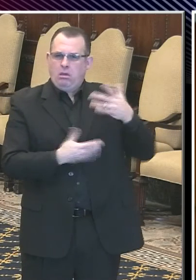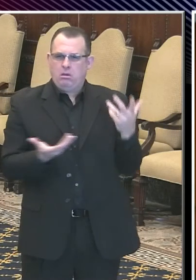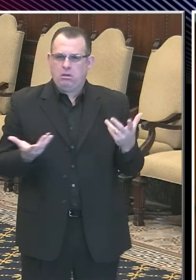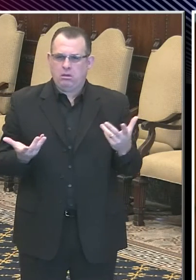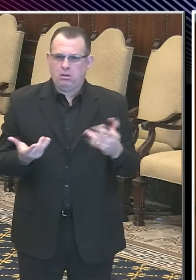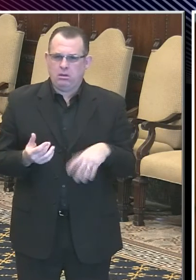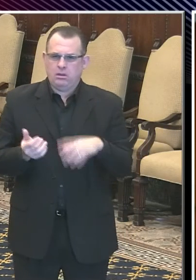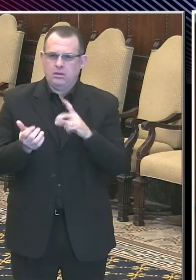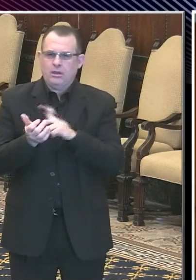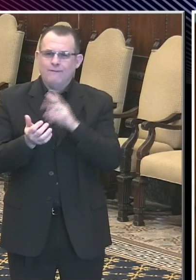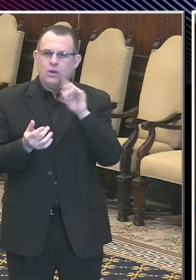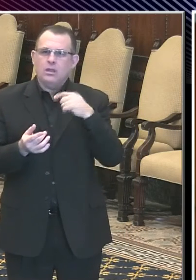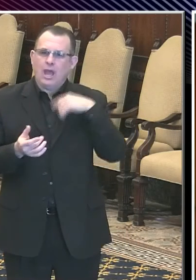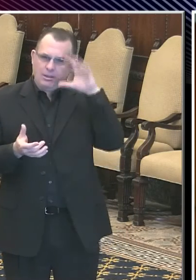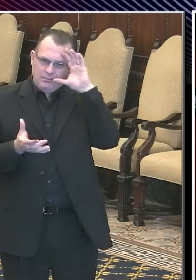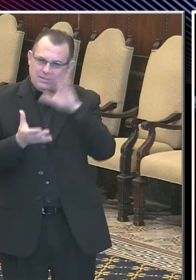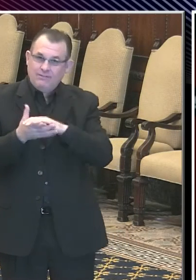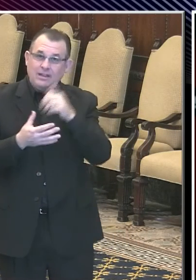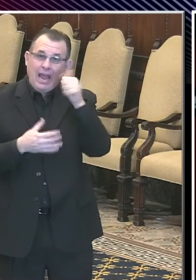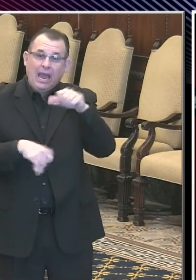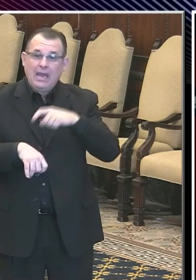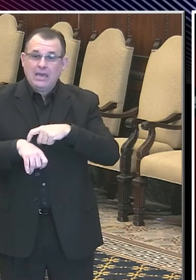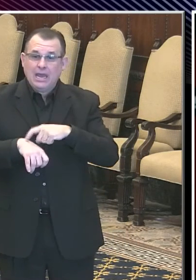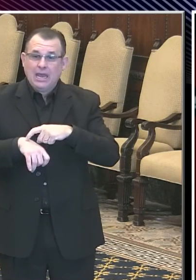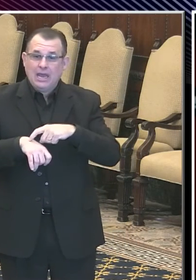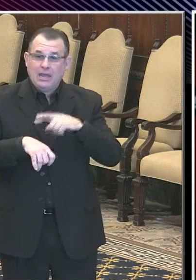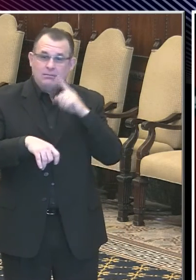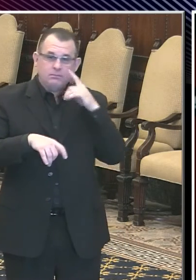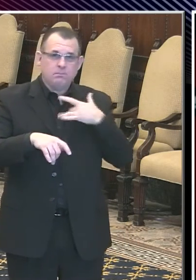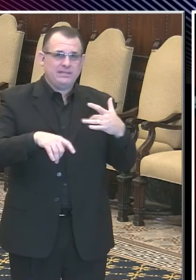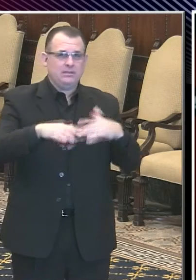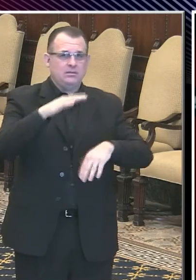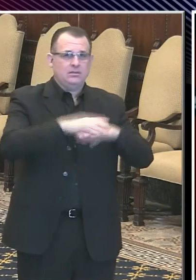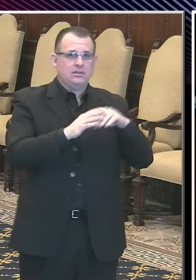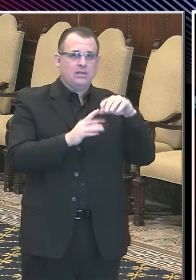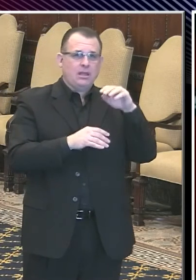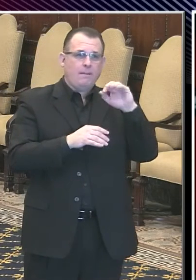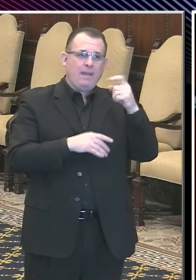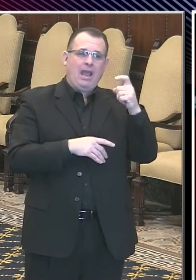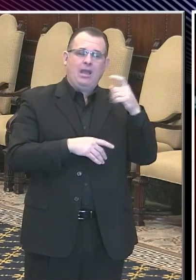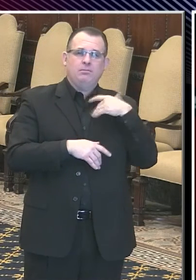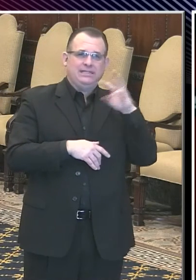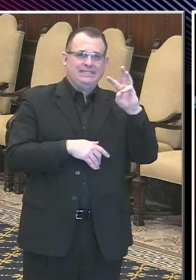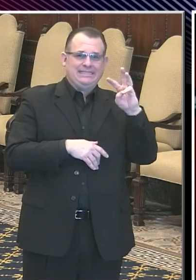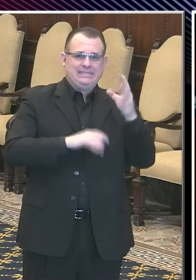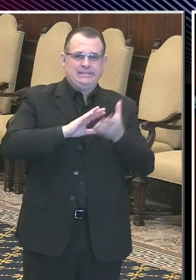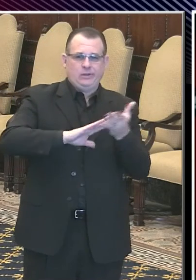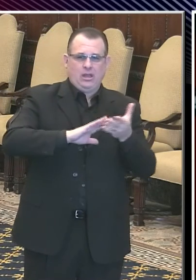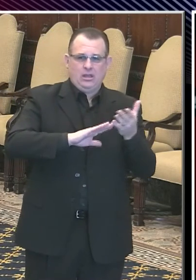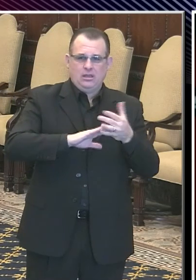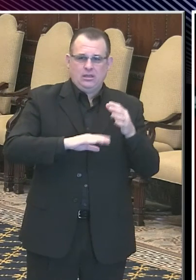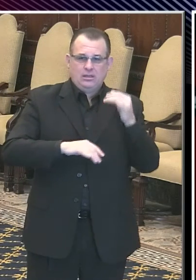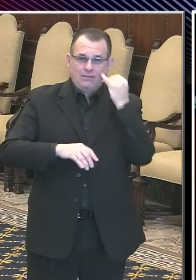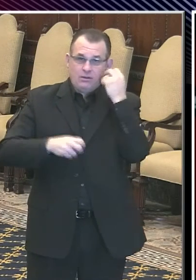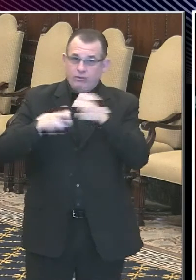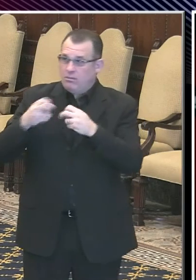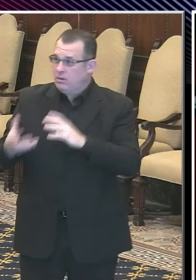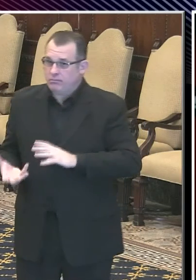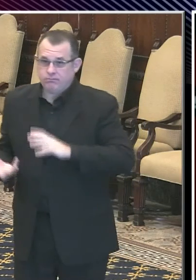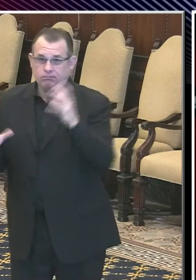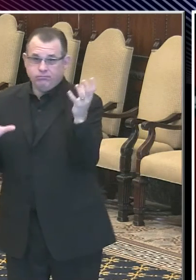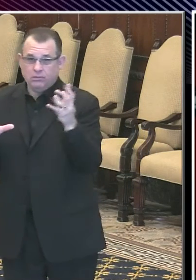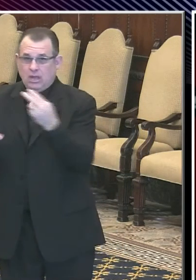given time. Okay. But if we had problems and didn't have the hospital set up, the hospitals would have been